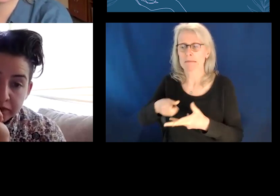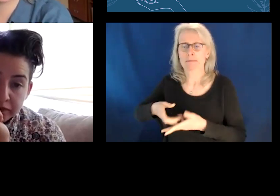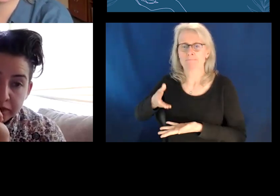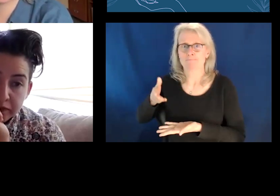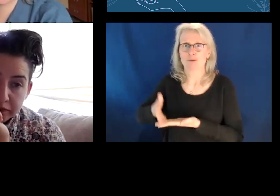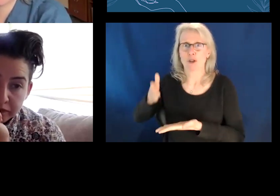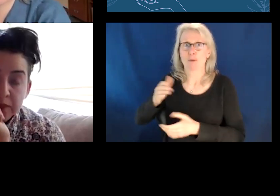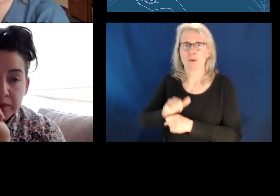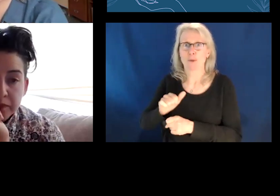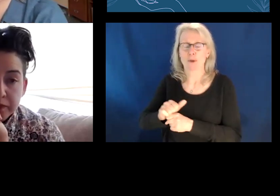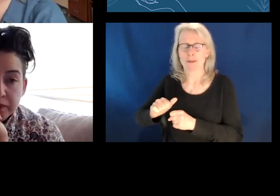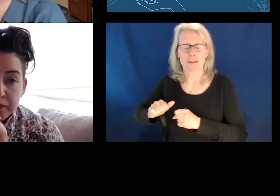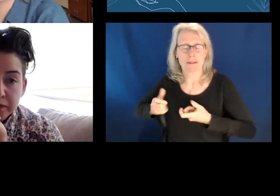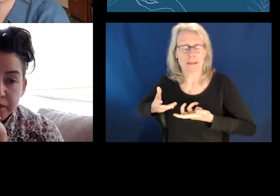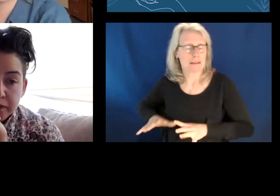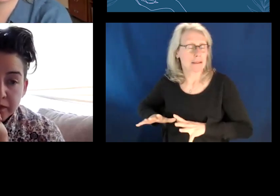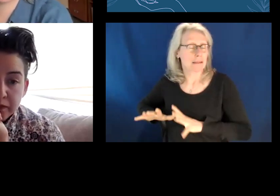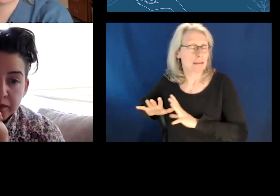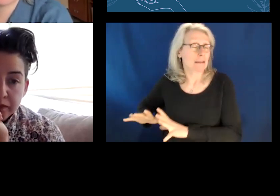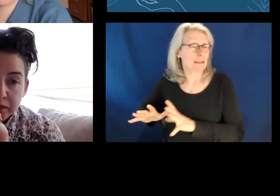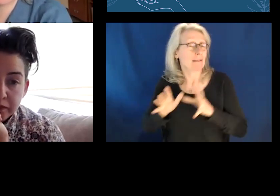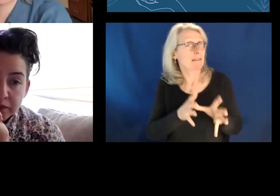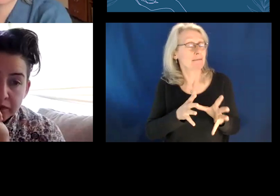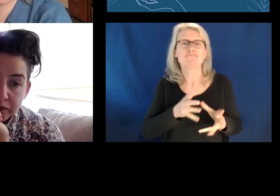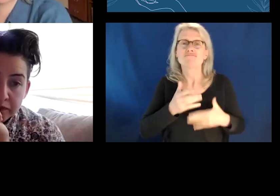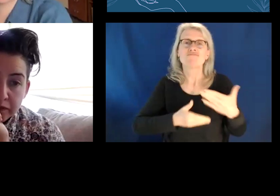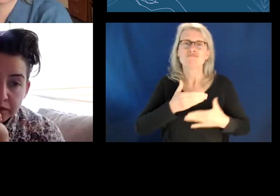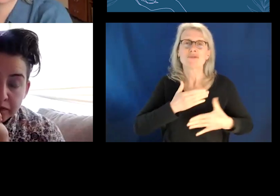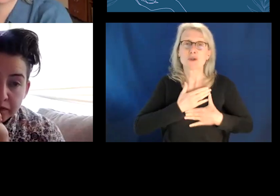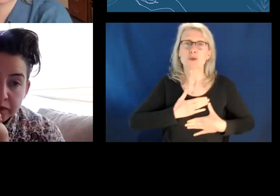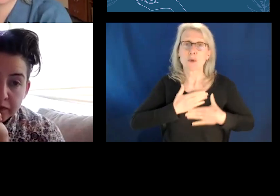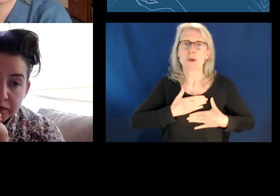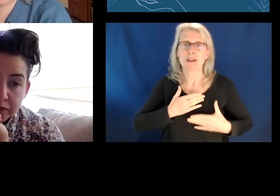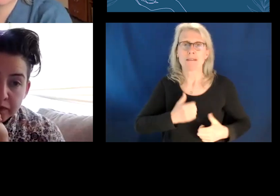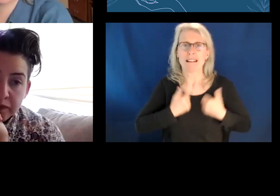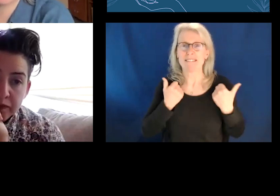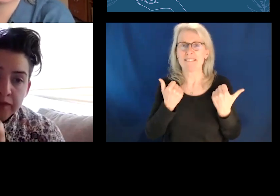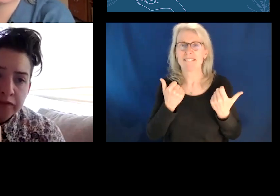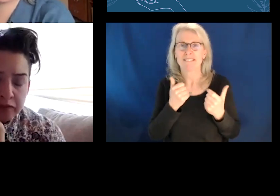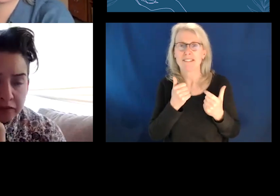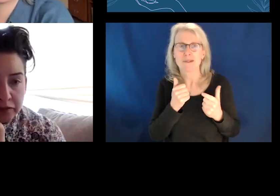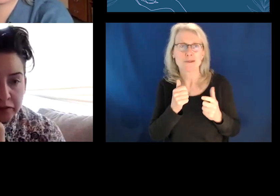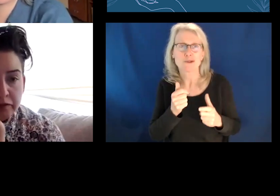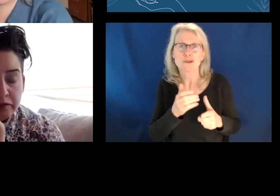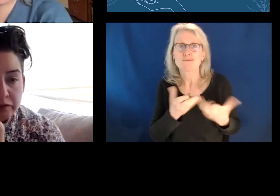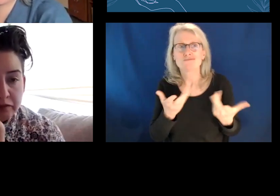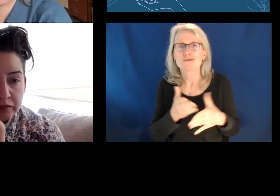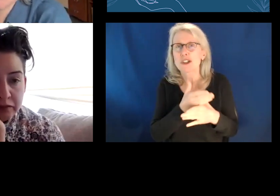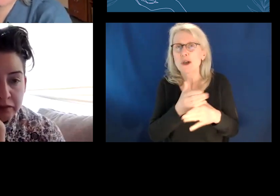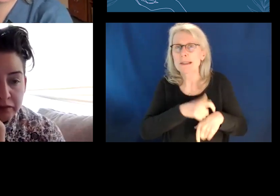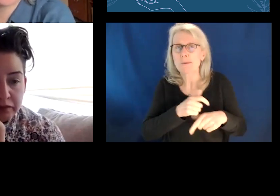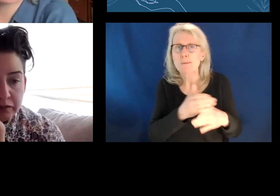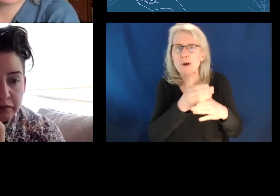kind of just be a person and live my life and be with my partner and be at home and turn off my